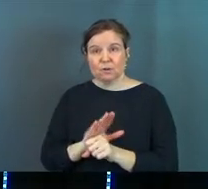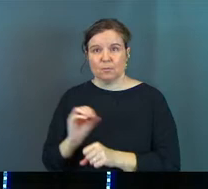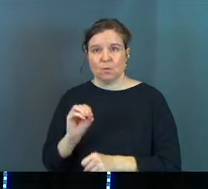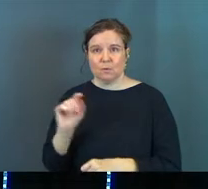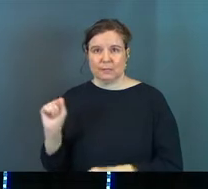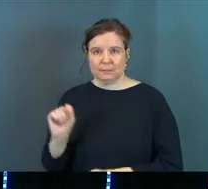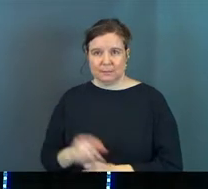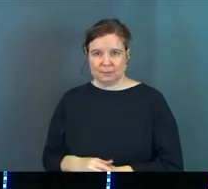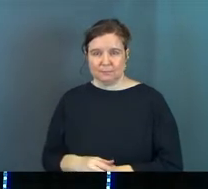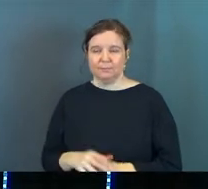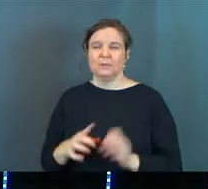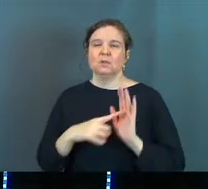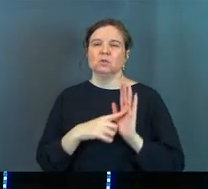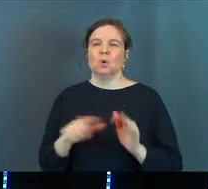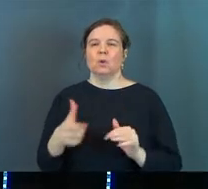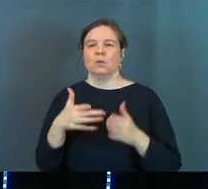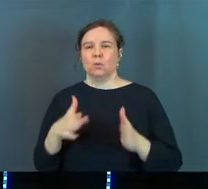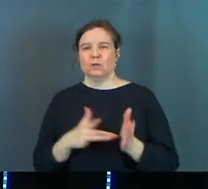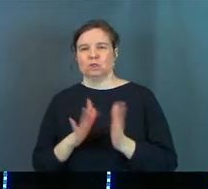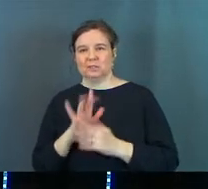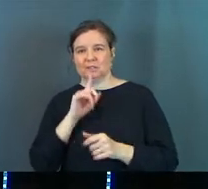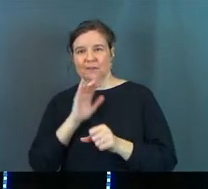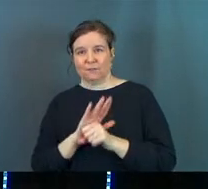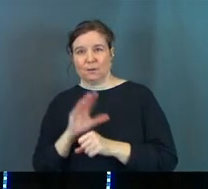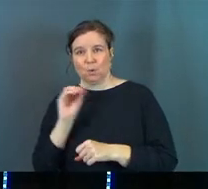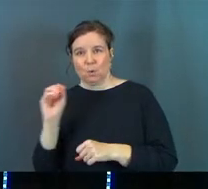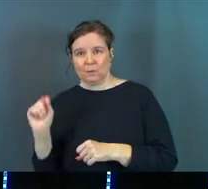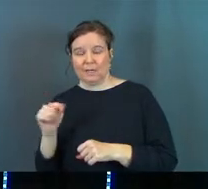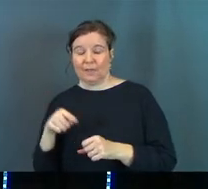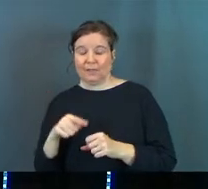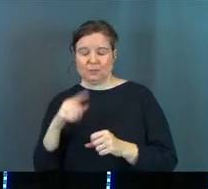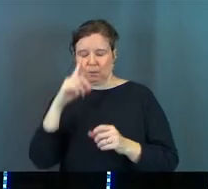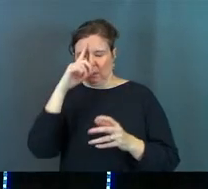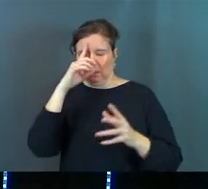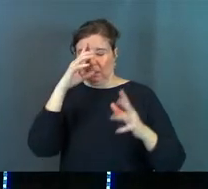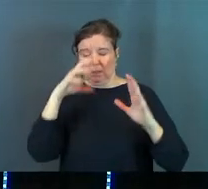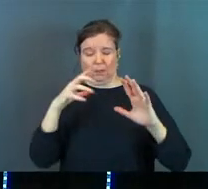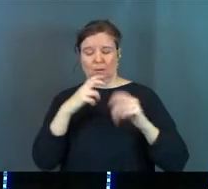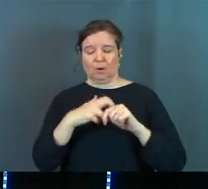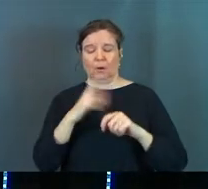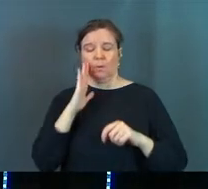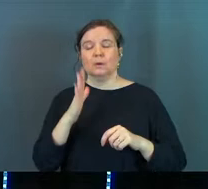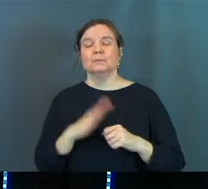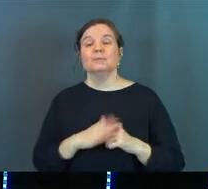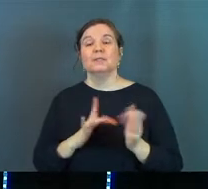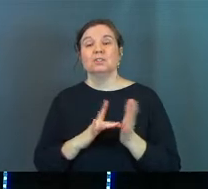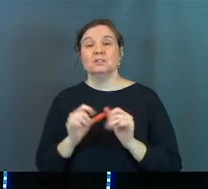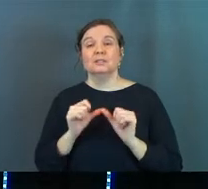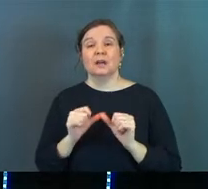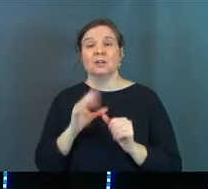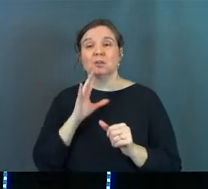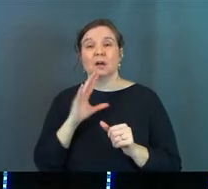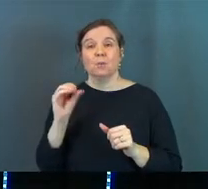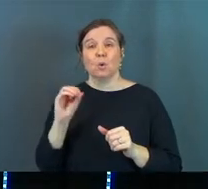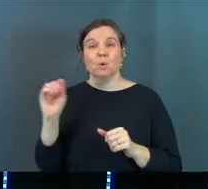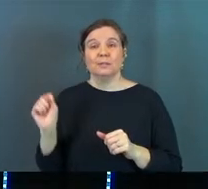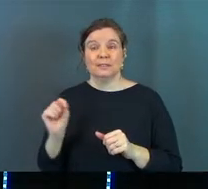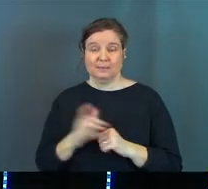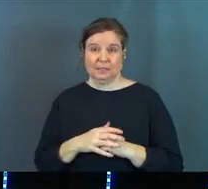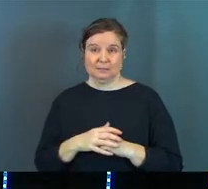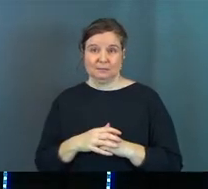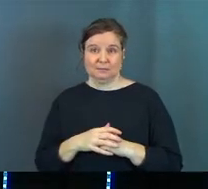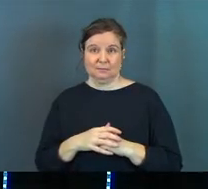Old Testament. So let me show you some other ways Jesus affirmed the Old Testament. And this one's going to break your brain just a little bit. Jesus constantly talked about the Old